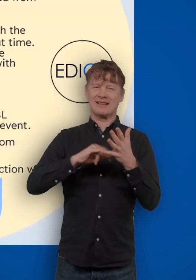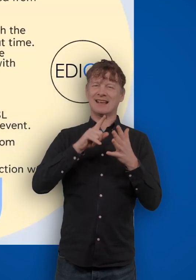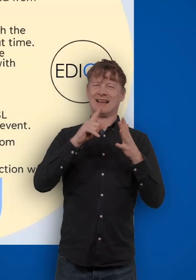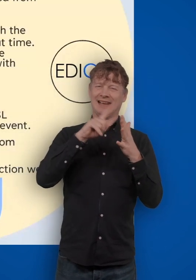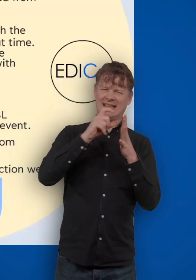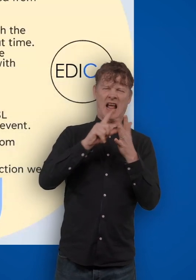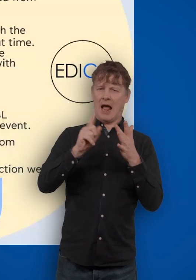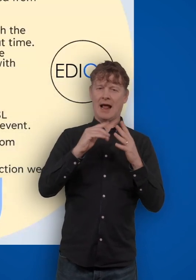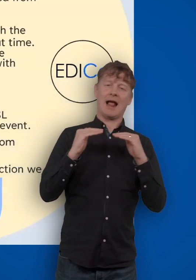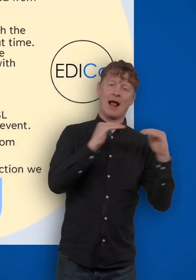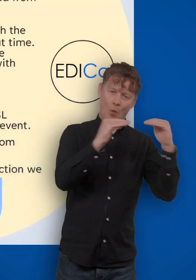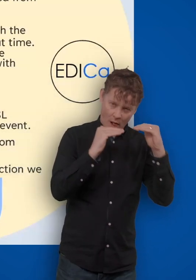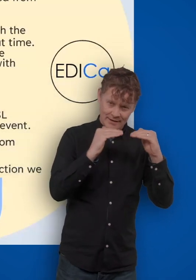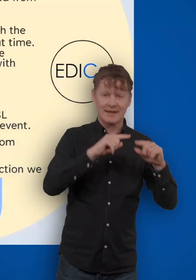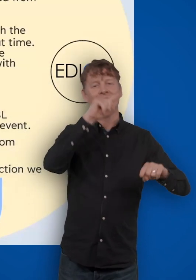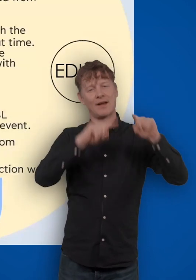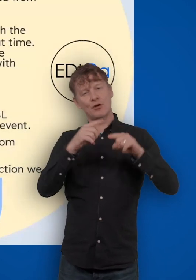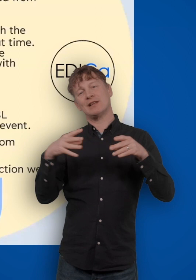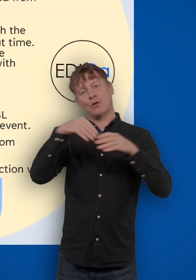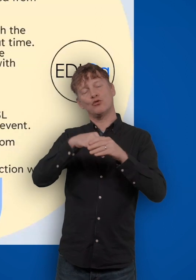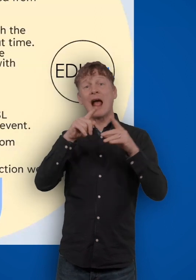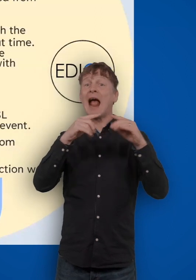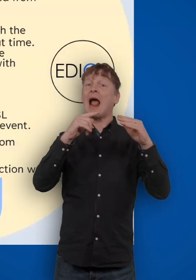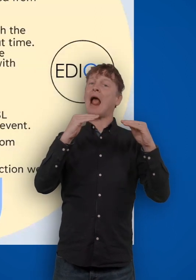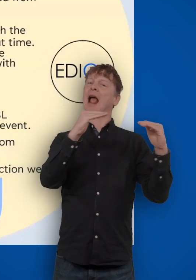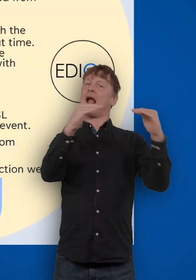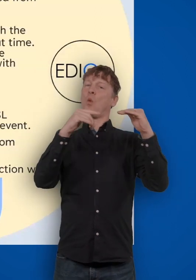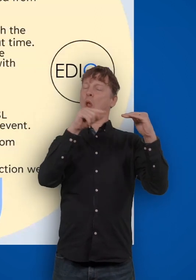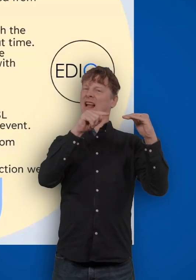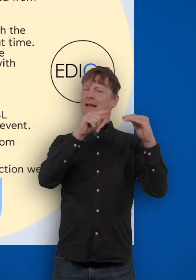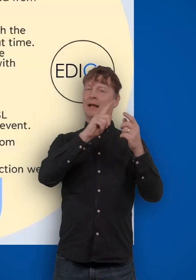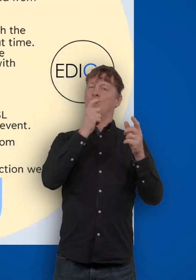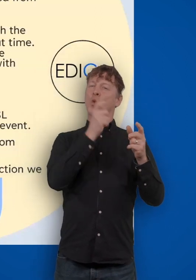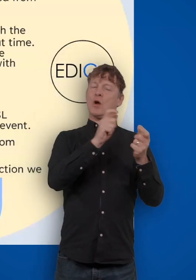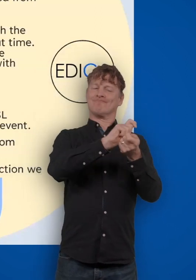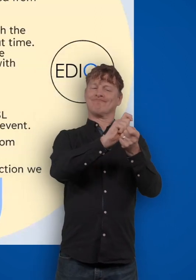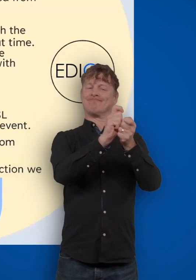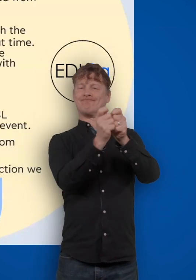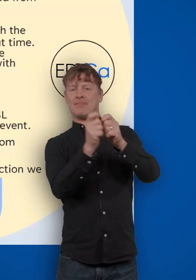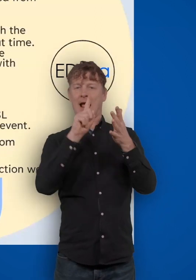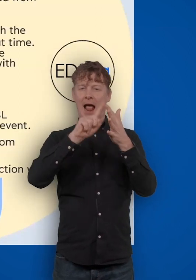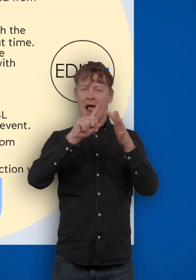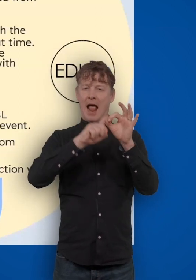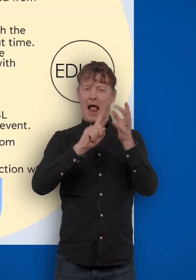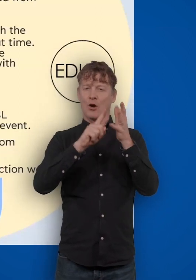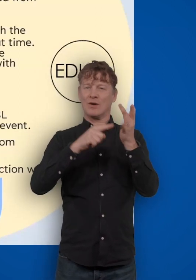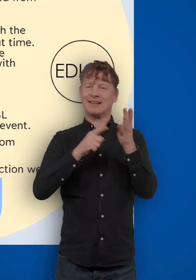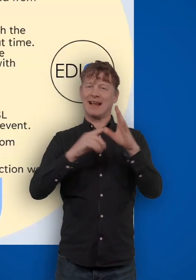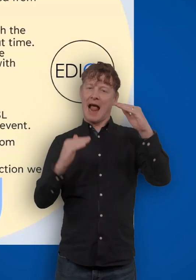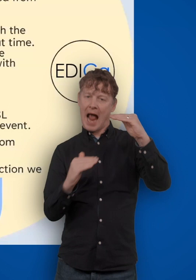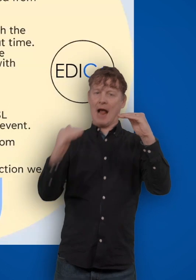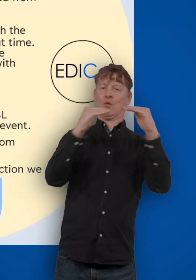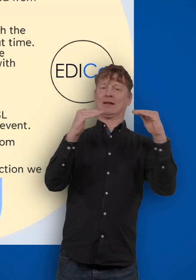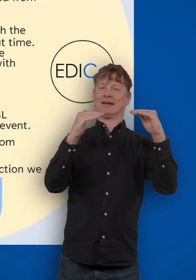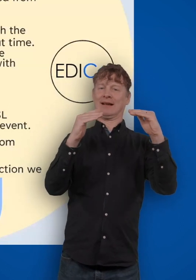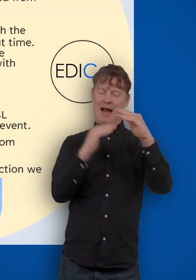Equality, Diversity, and Inclusion. The equality is starting to be transitioned towards the word equity, which highlights the